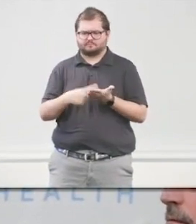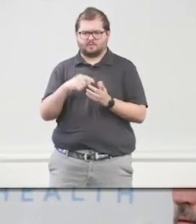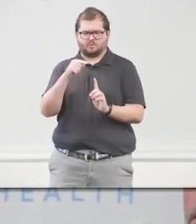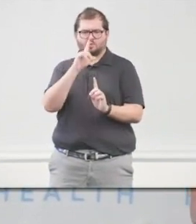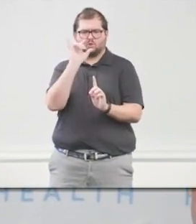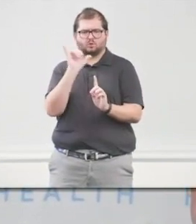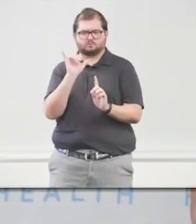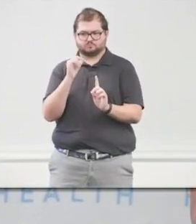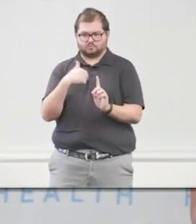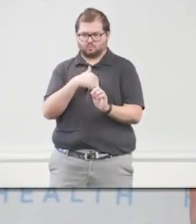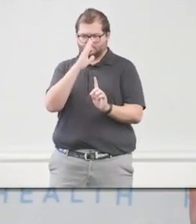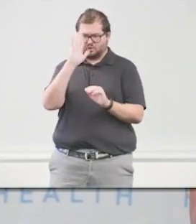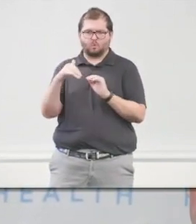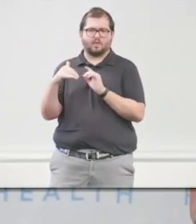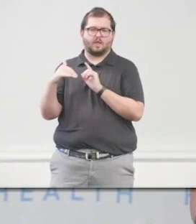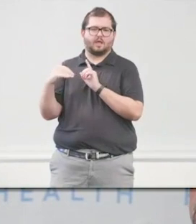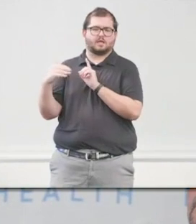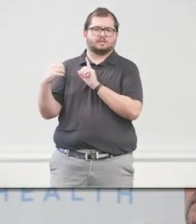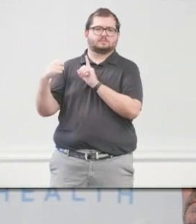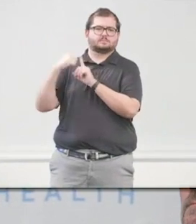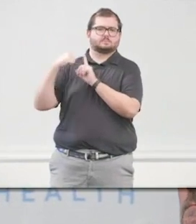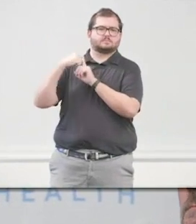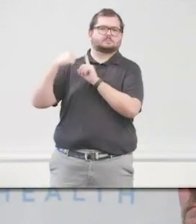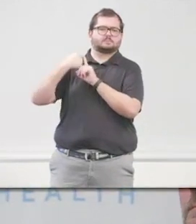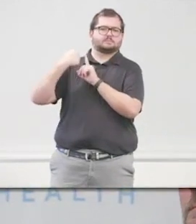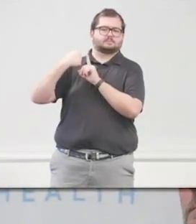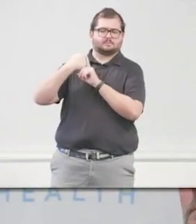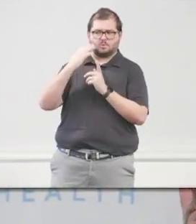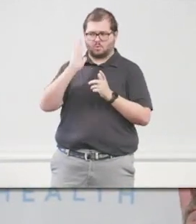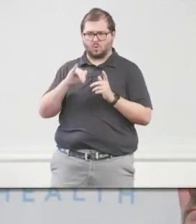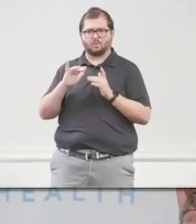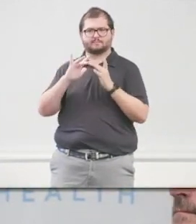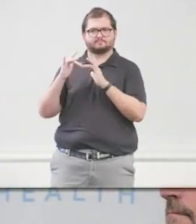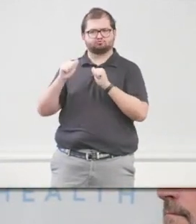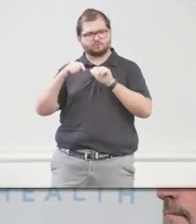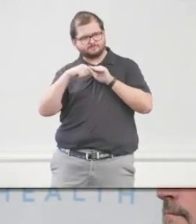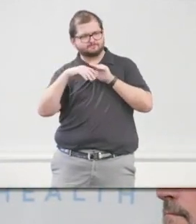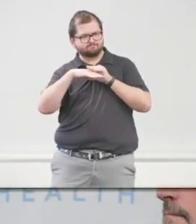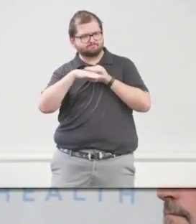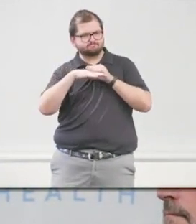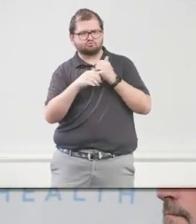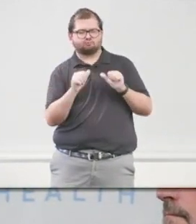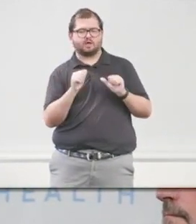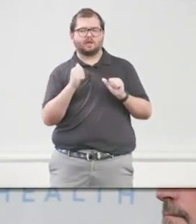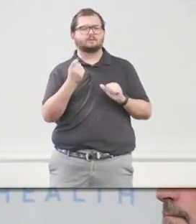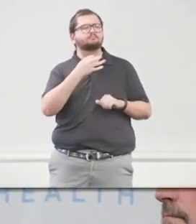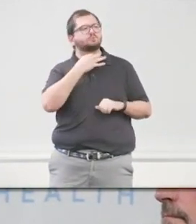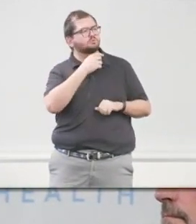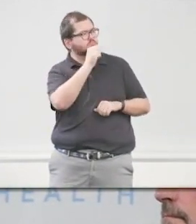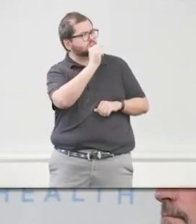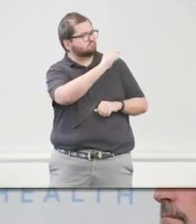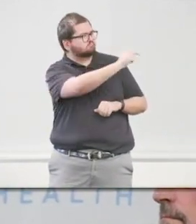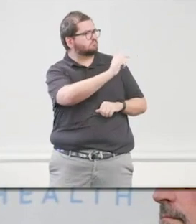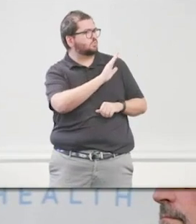know we're facing constant cyber attacks. We know we're facing cyber threats. What are some of the most significant cyber threats that you guys are seeing in each of your